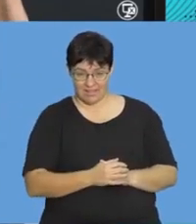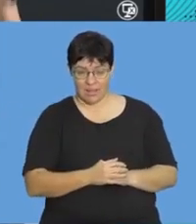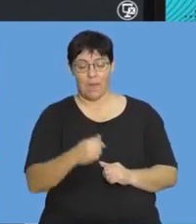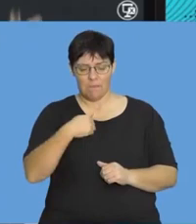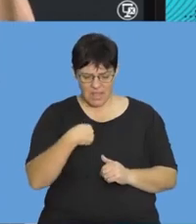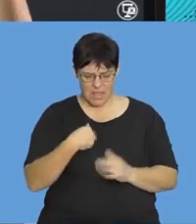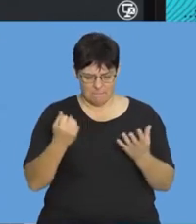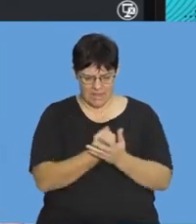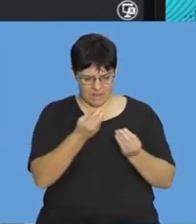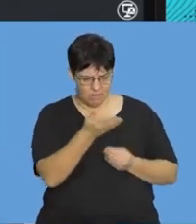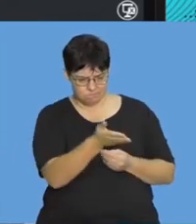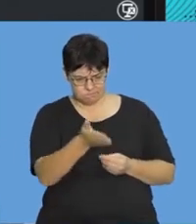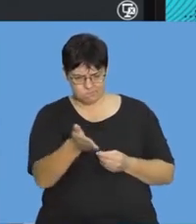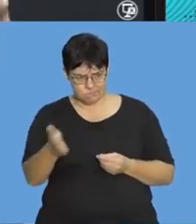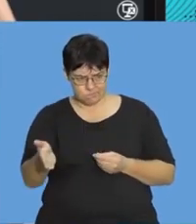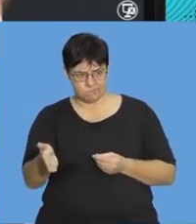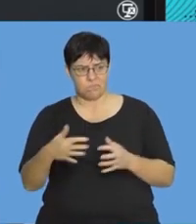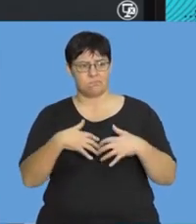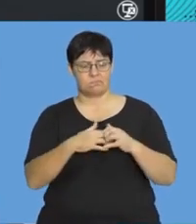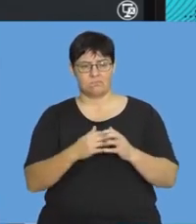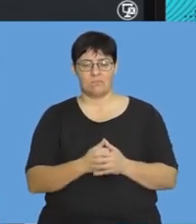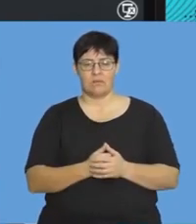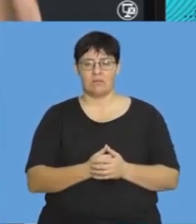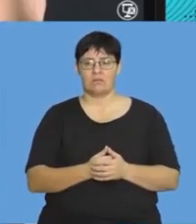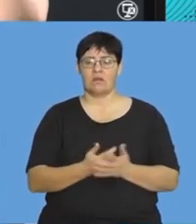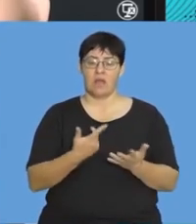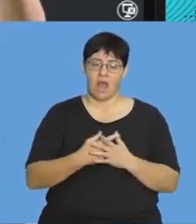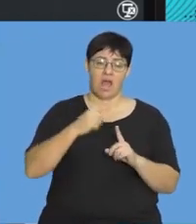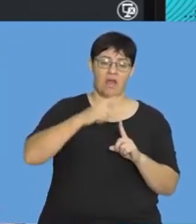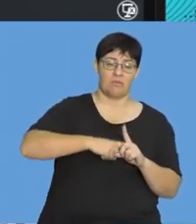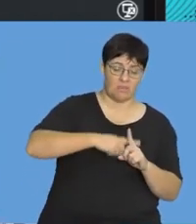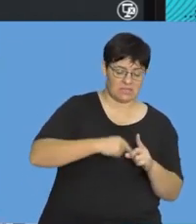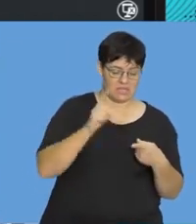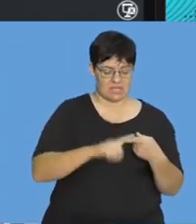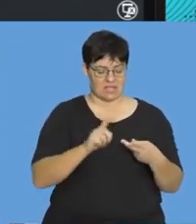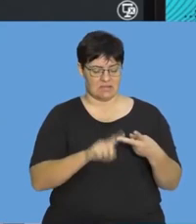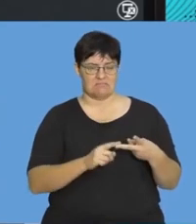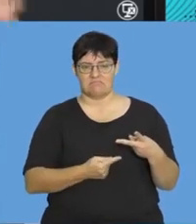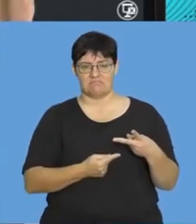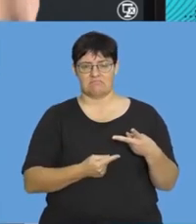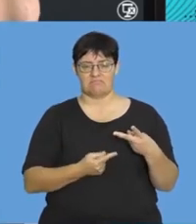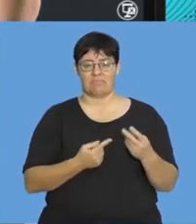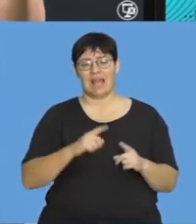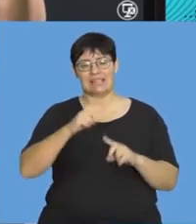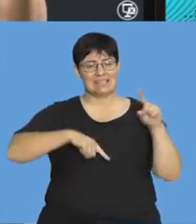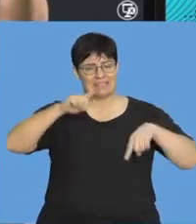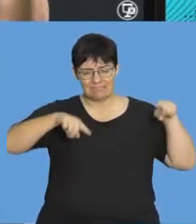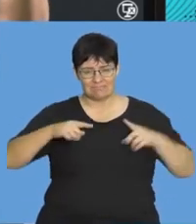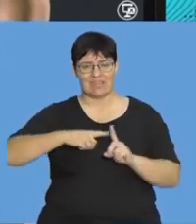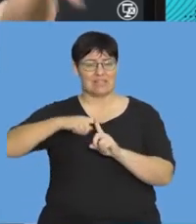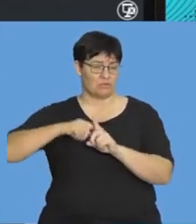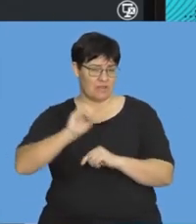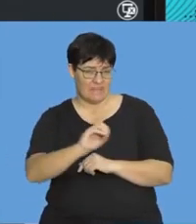must I have in place? Right, obviously a thermometer, maybe some kind of different temperatures, all those